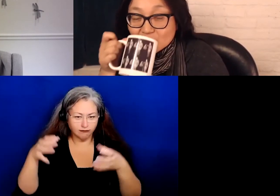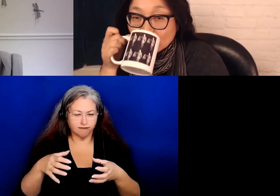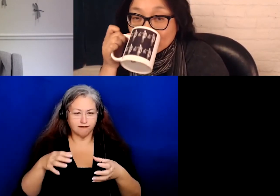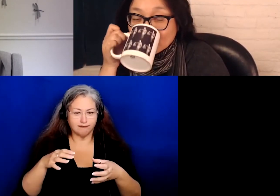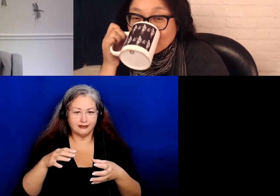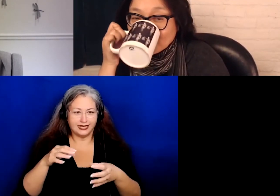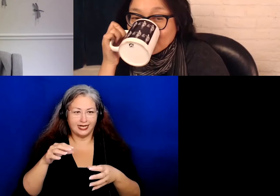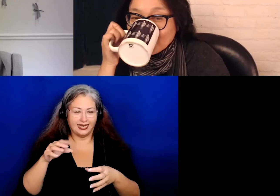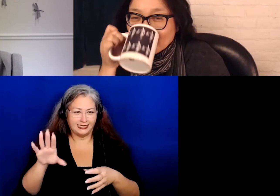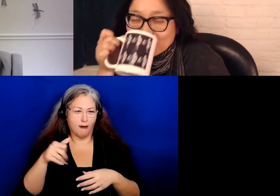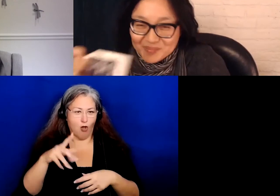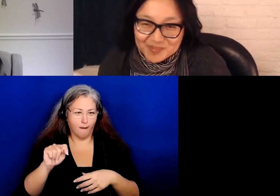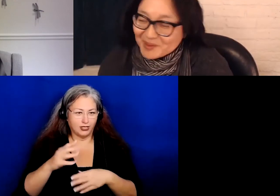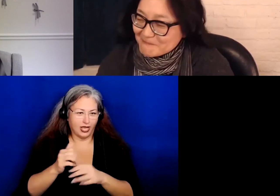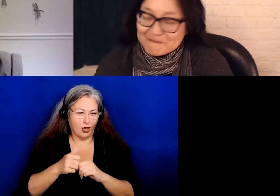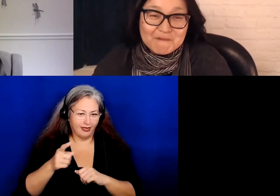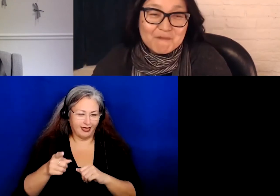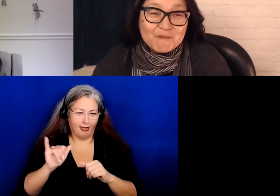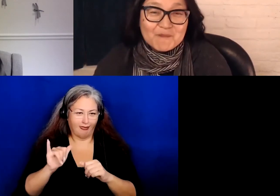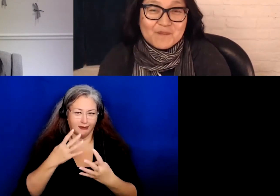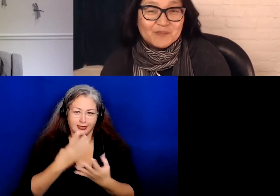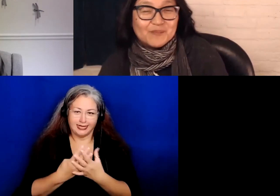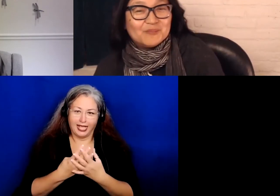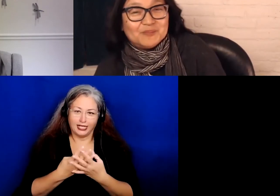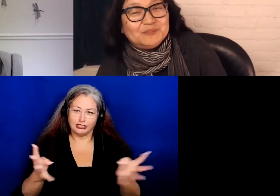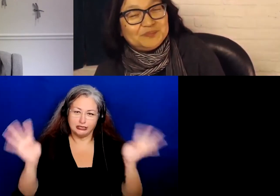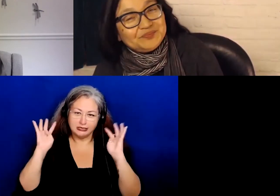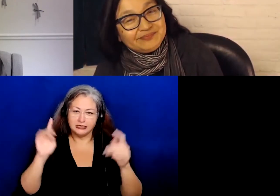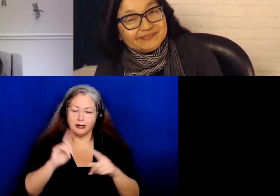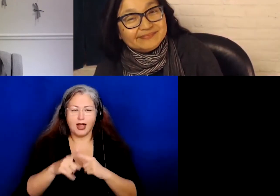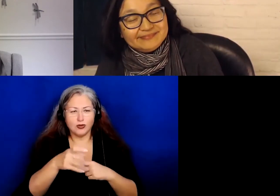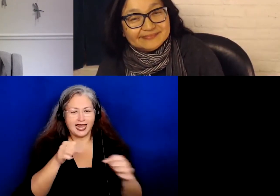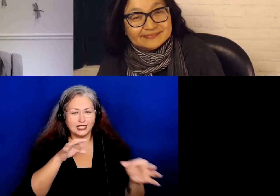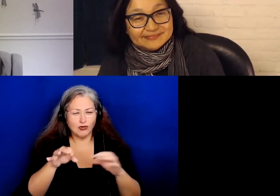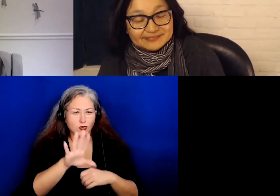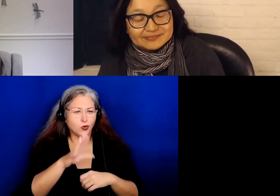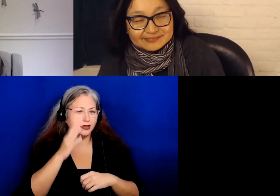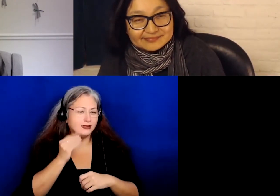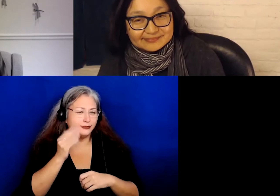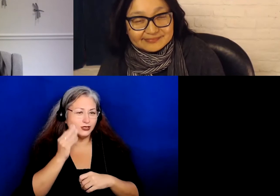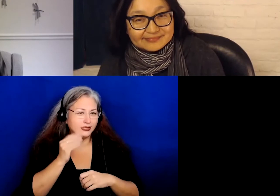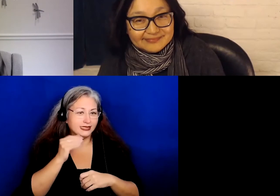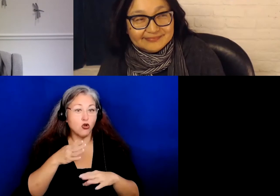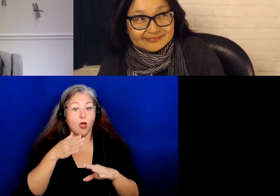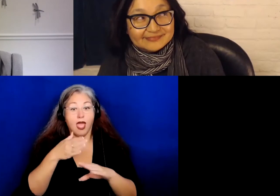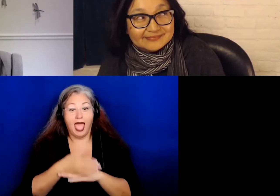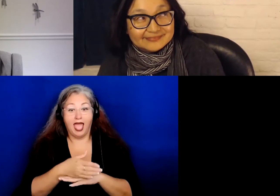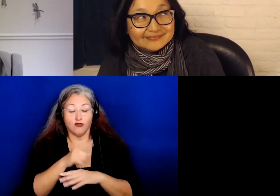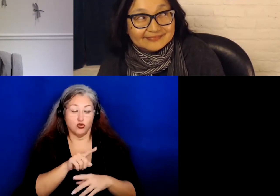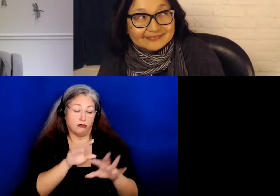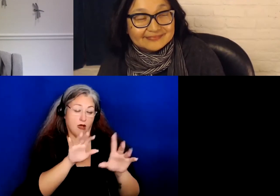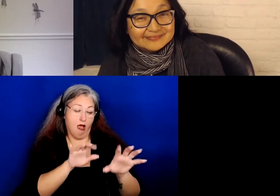caged in his apartment with him. But can you just describe what that experience was like for you after this long